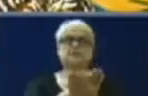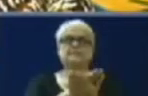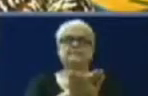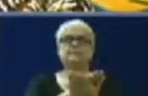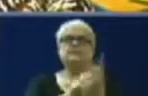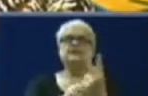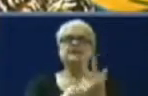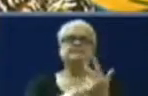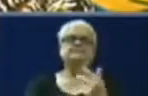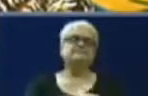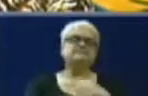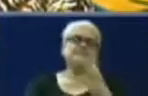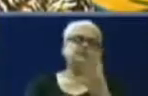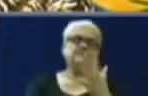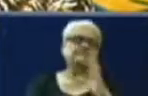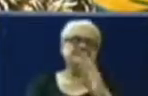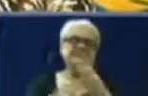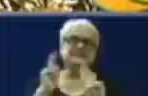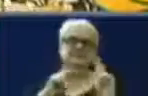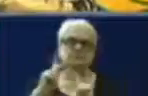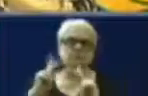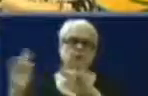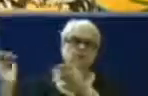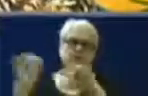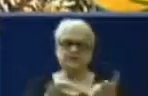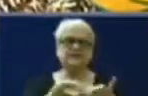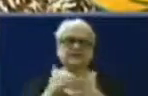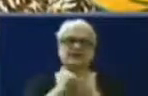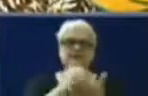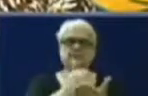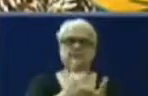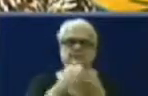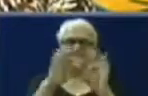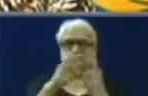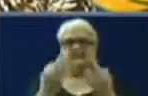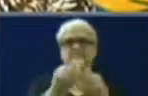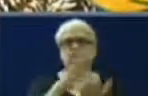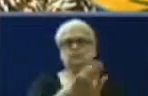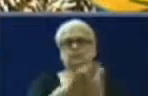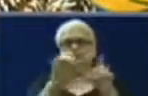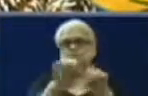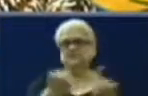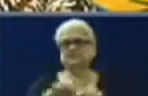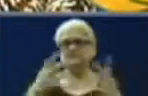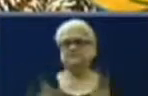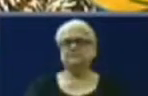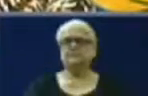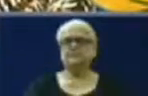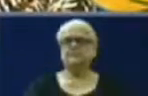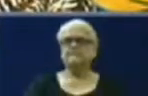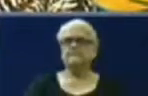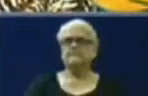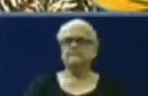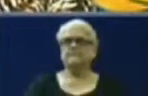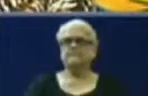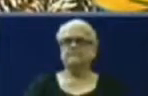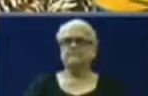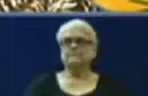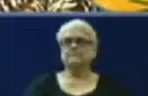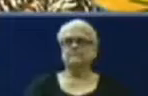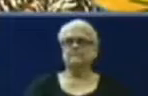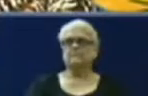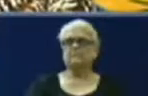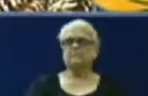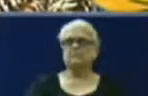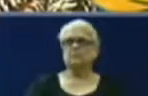in to cover all the bases, so to speak. Okay, thank you. Just one more question.